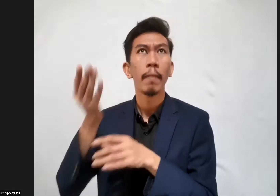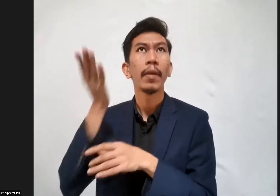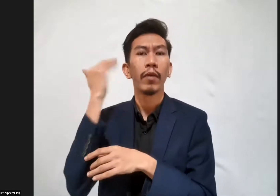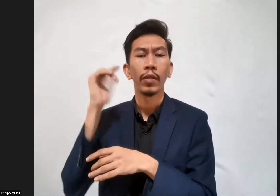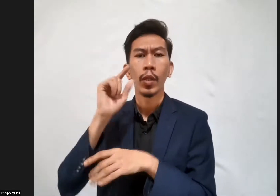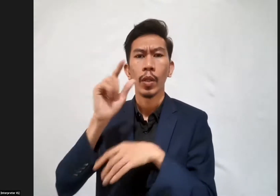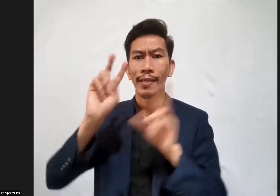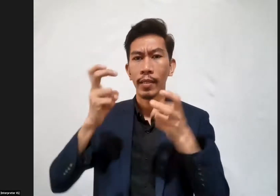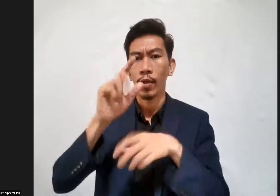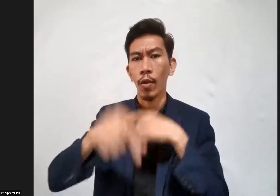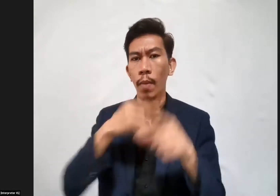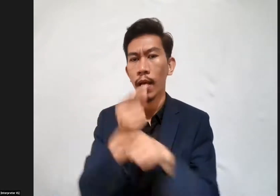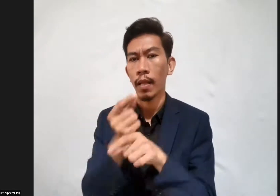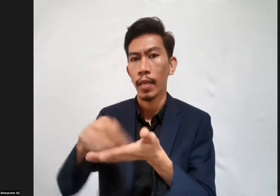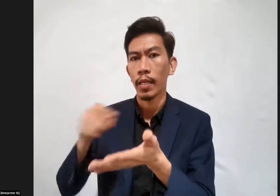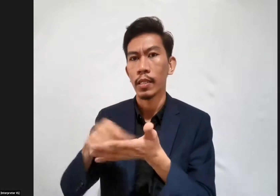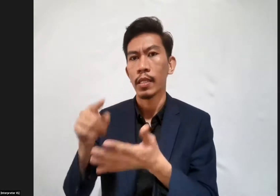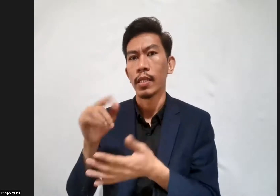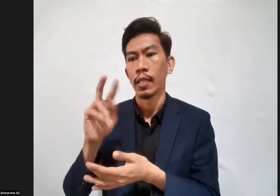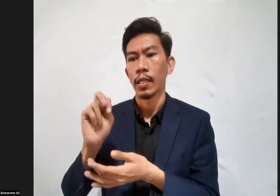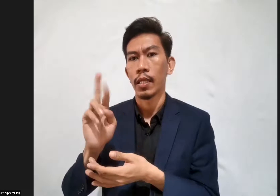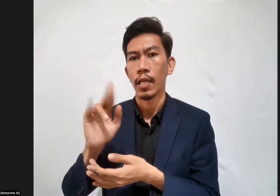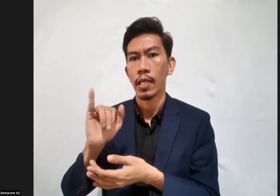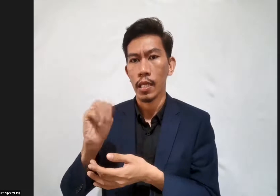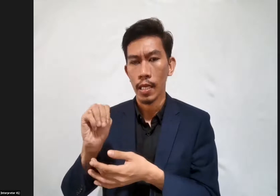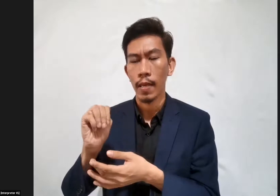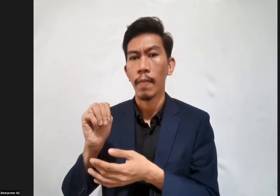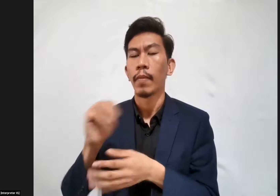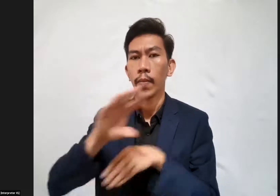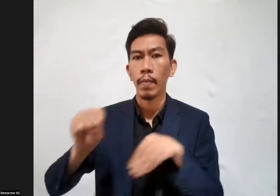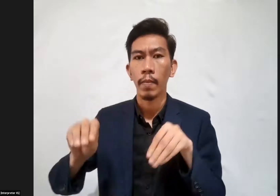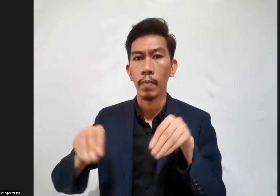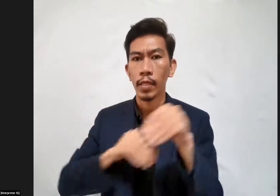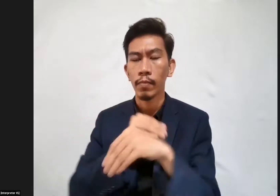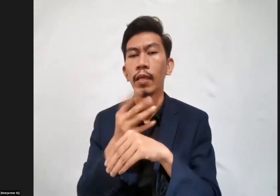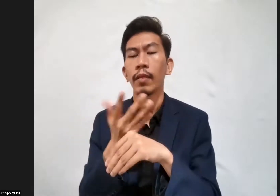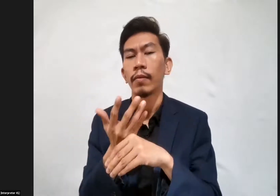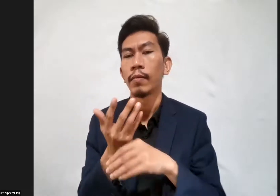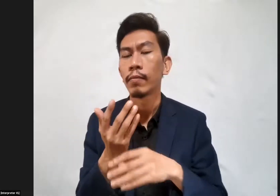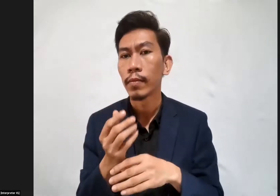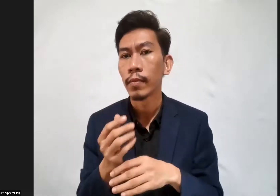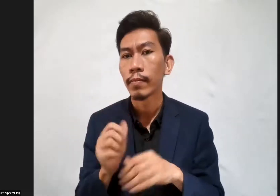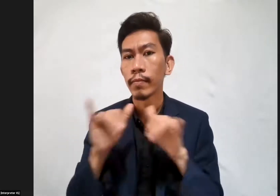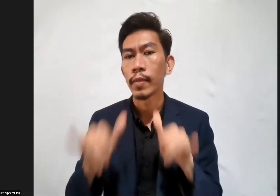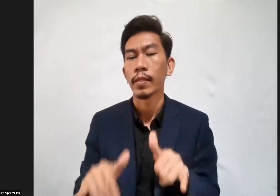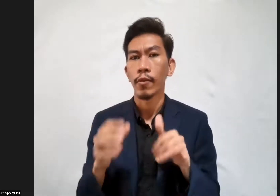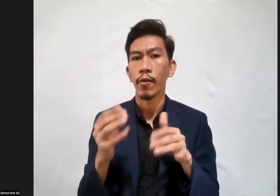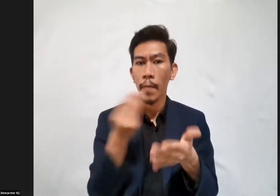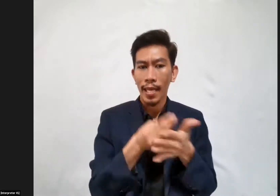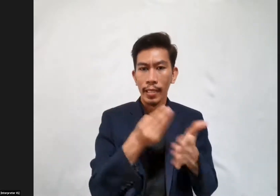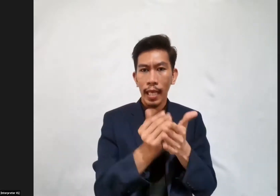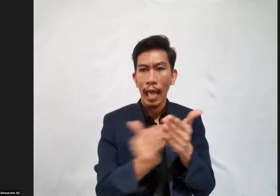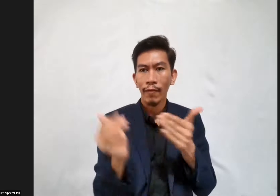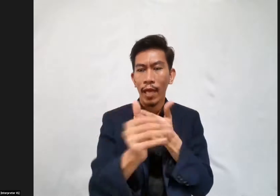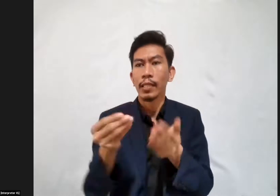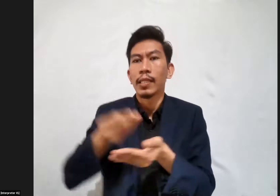payment, the interim reimbursement model where money was advanced to all our hospitals.